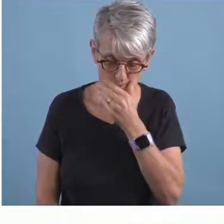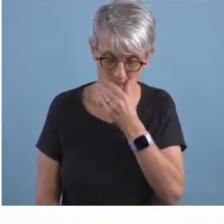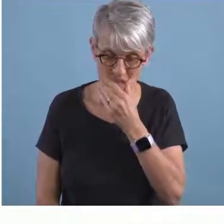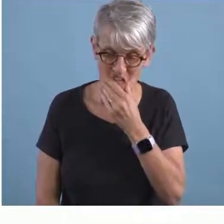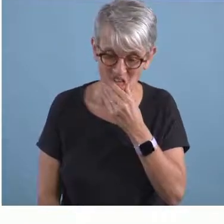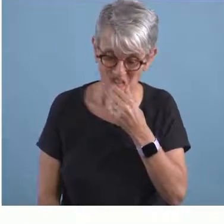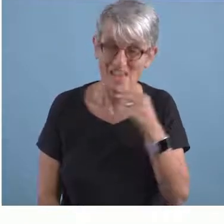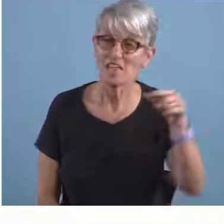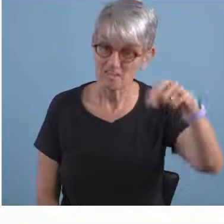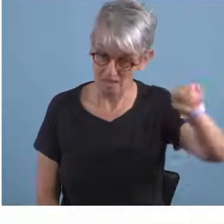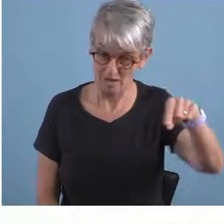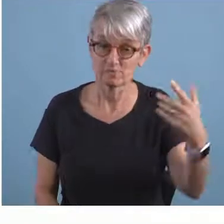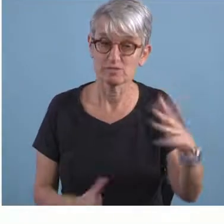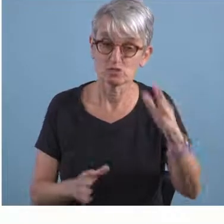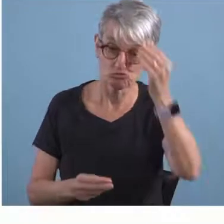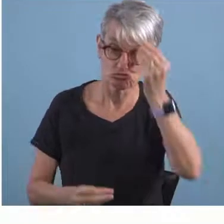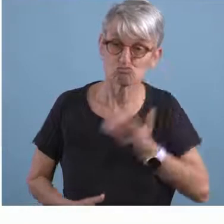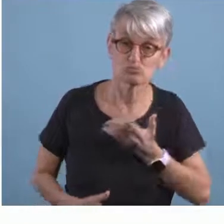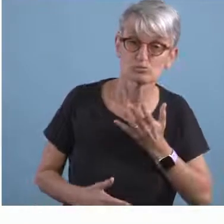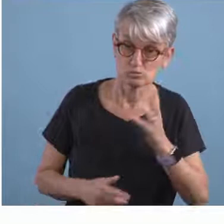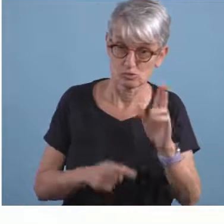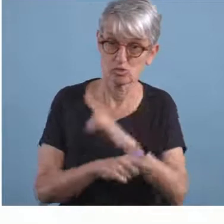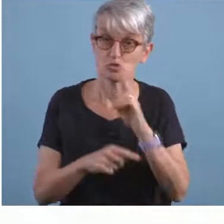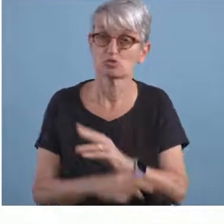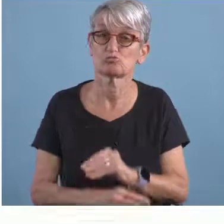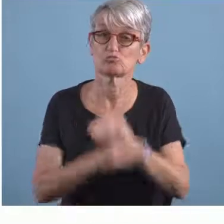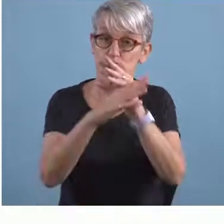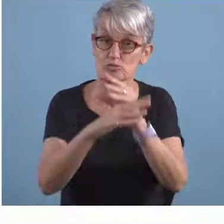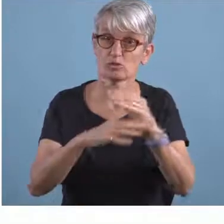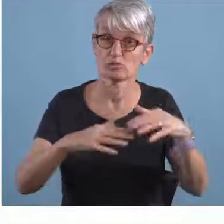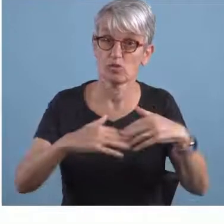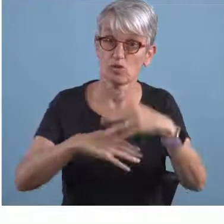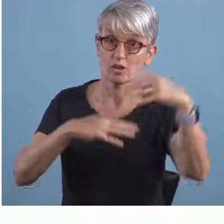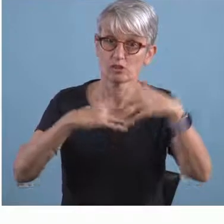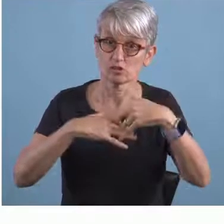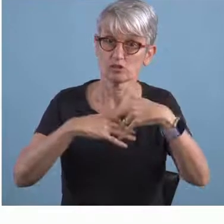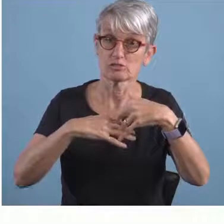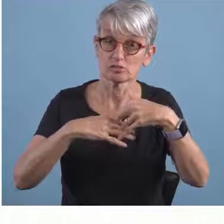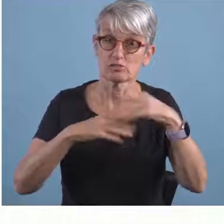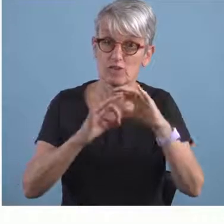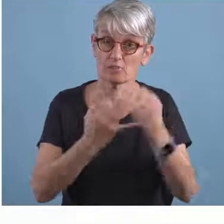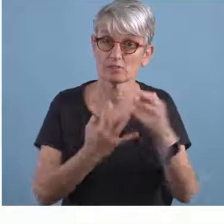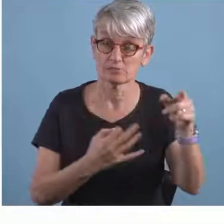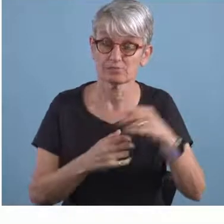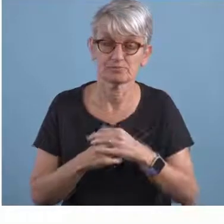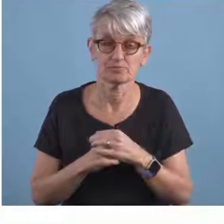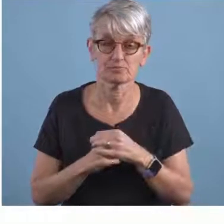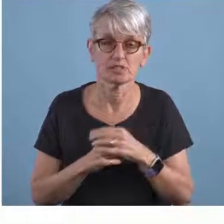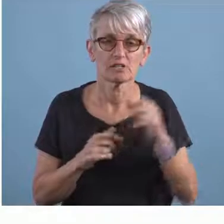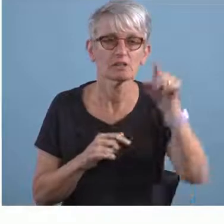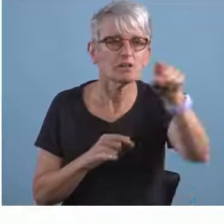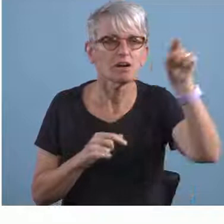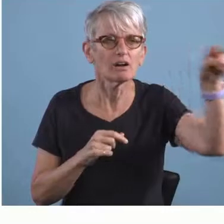they have reported on its use, the use of telepractice with Indigenous families in remote